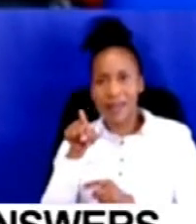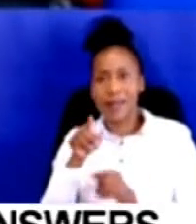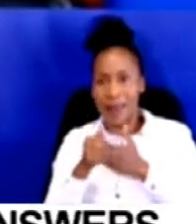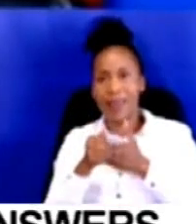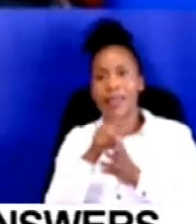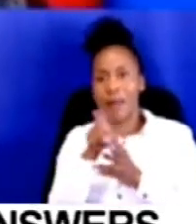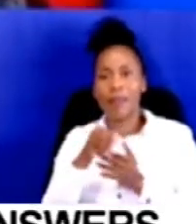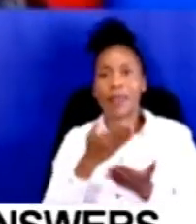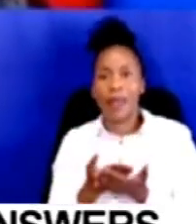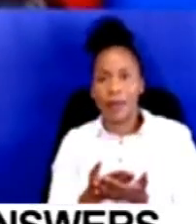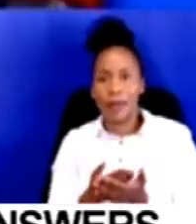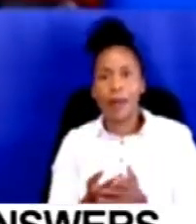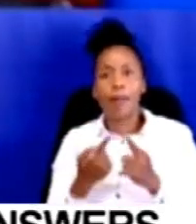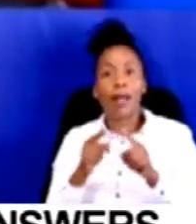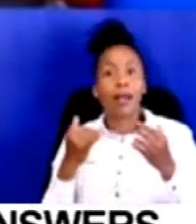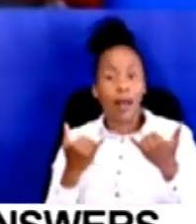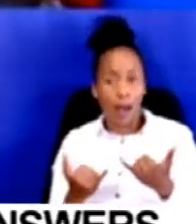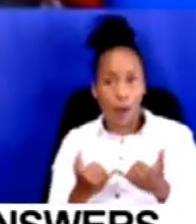Now, it is also